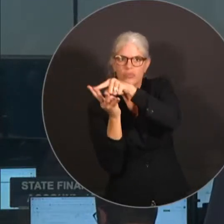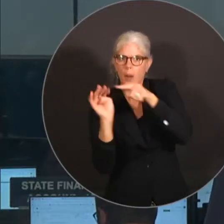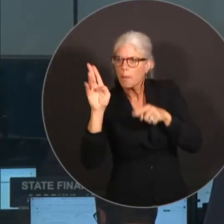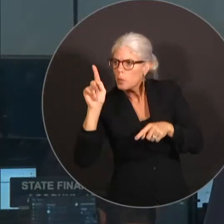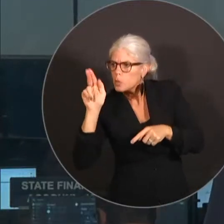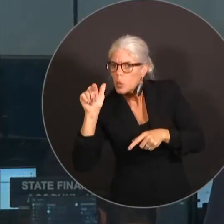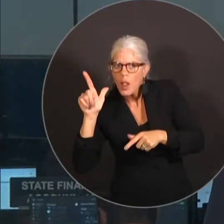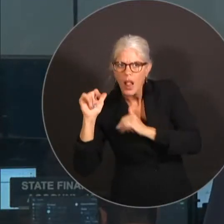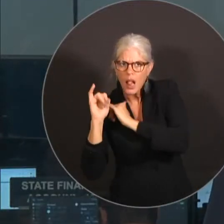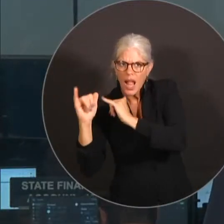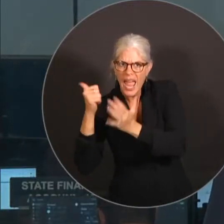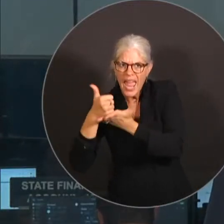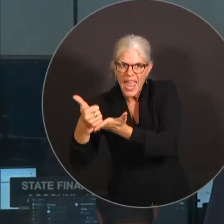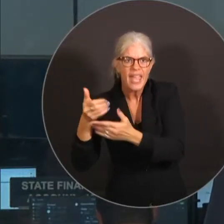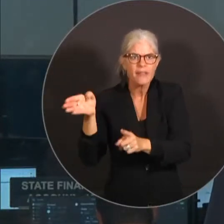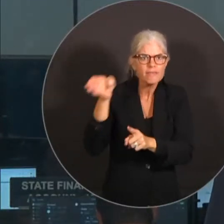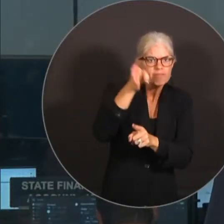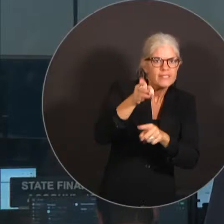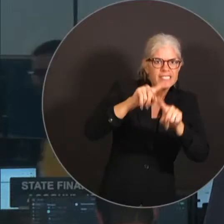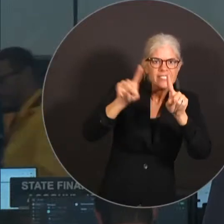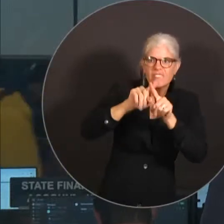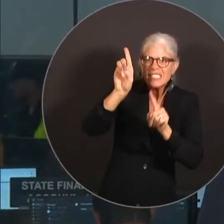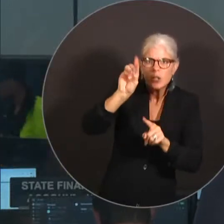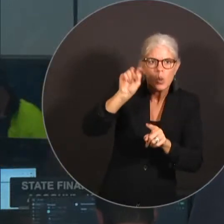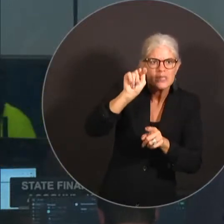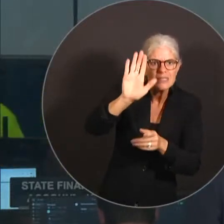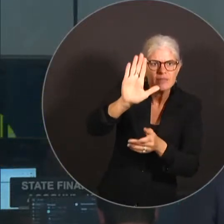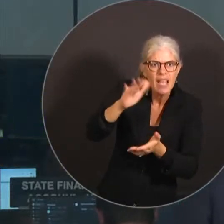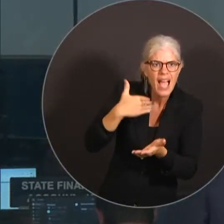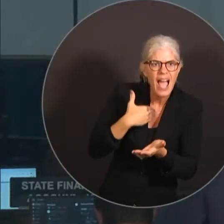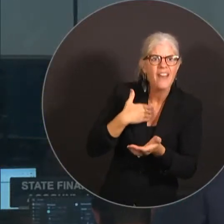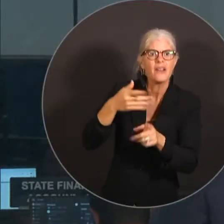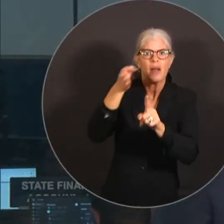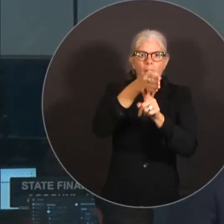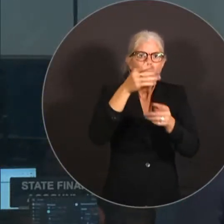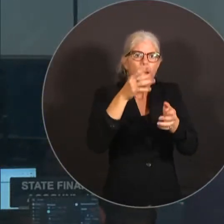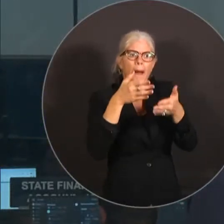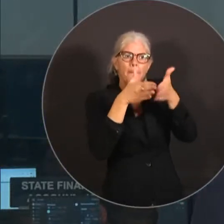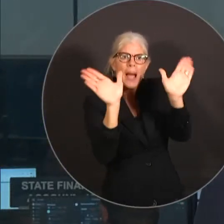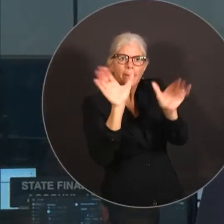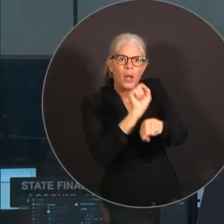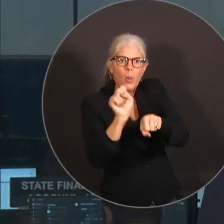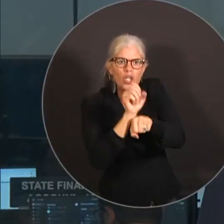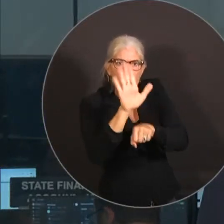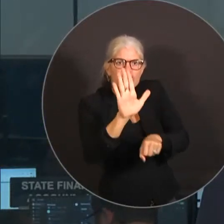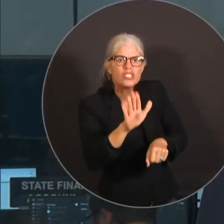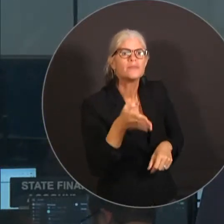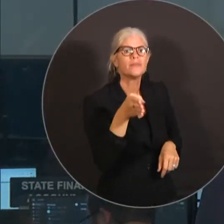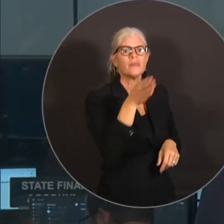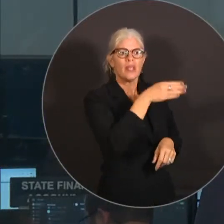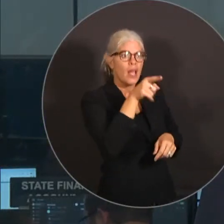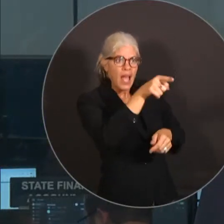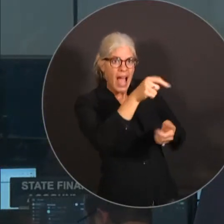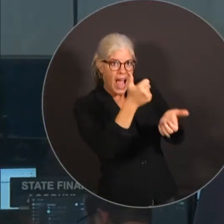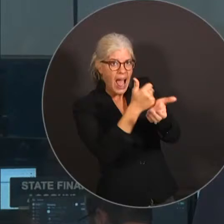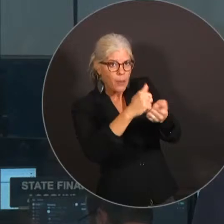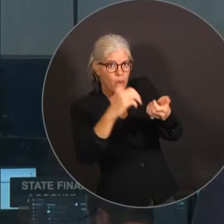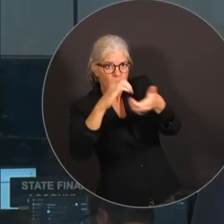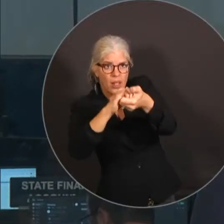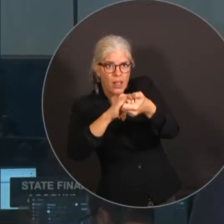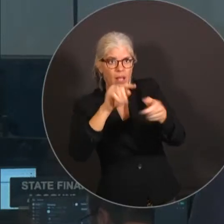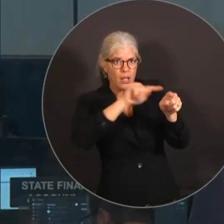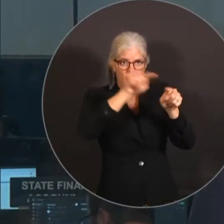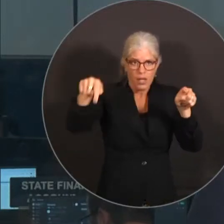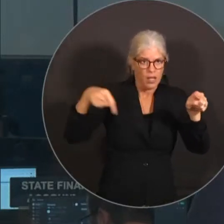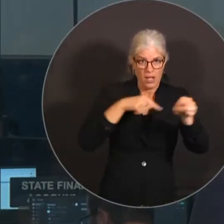other DOT-like, public works-like individuals to help us with mutual aid. Again, we don't know what might